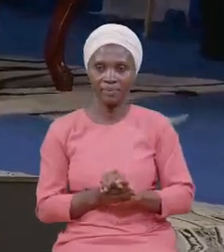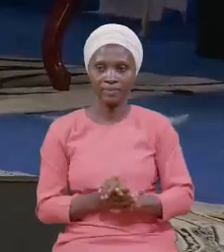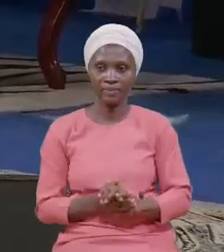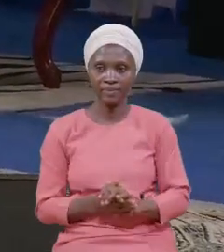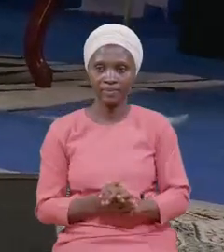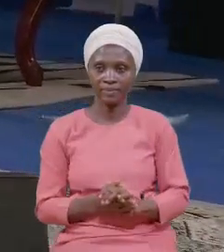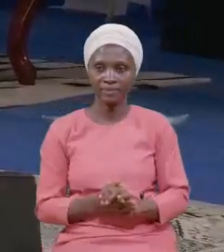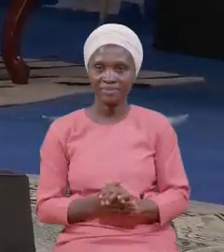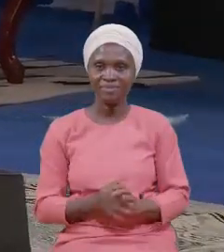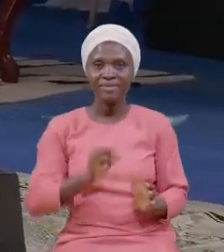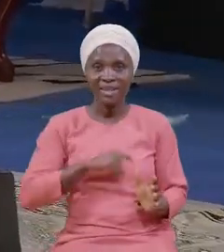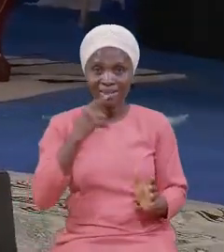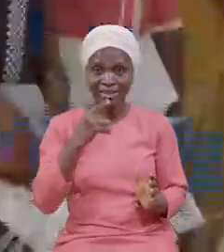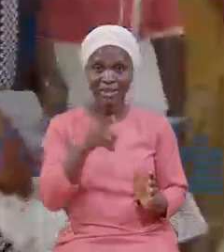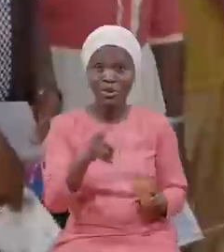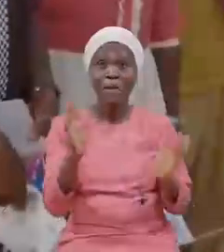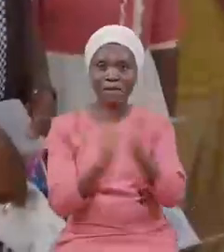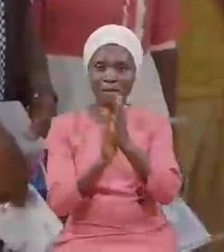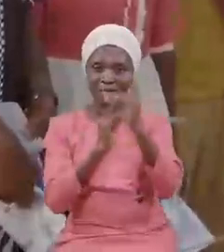I said, praise the Lord.